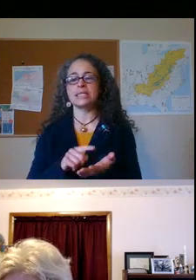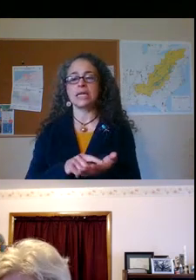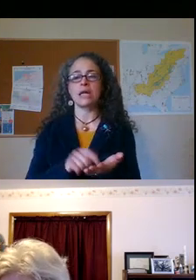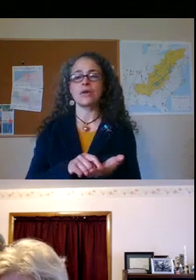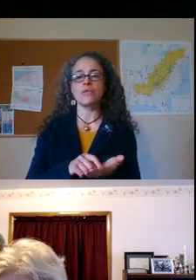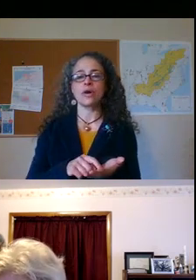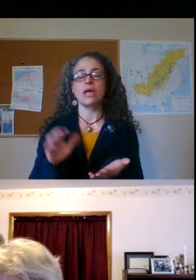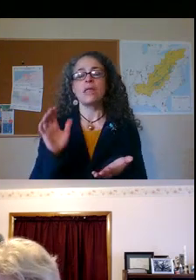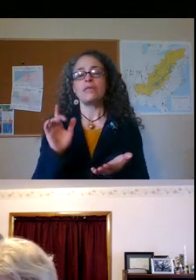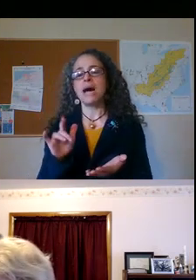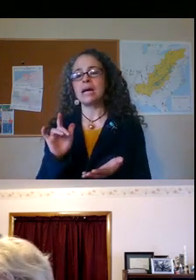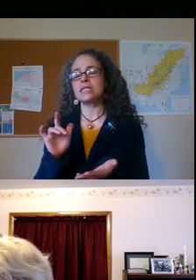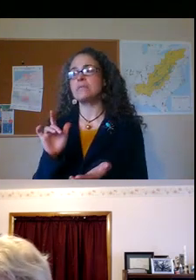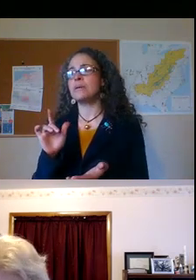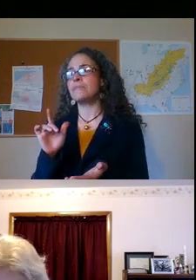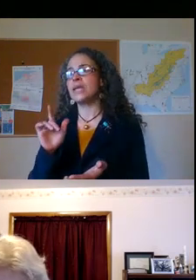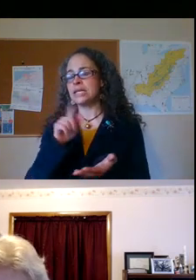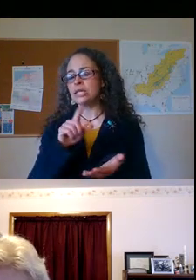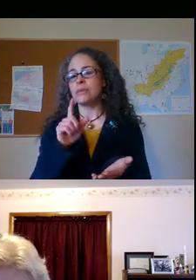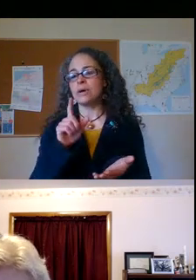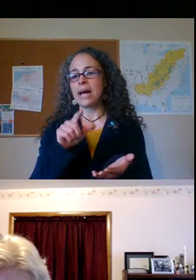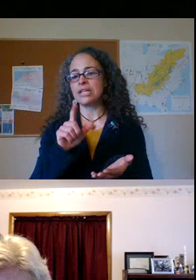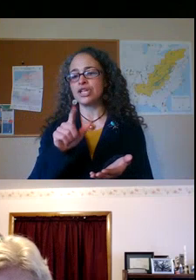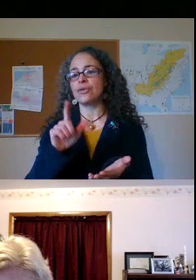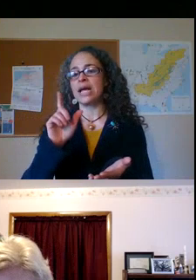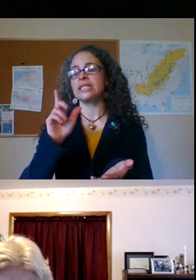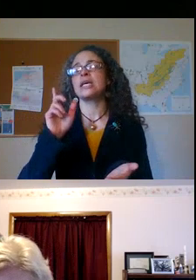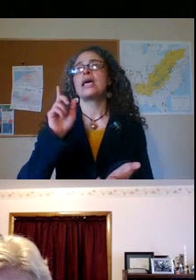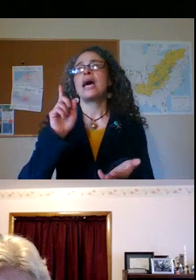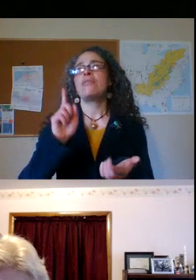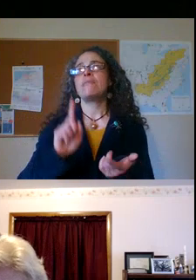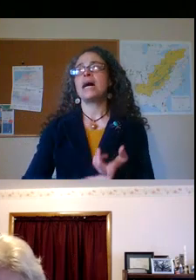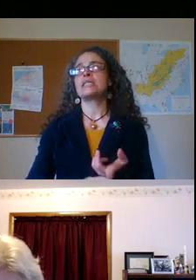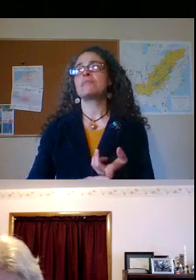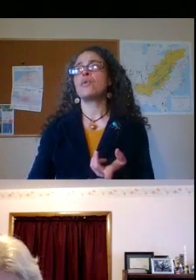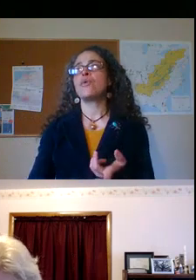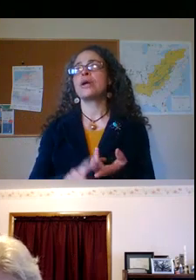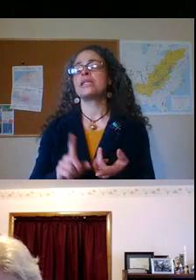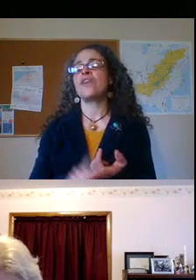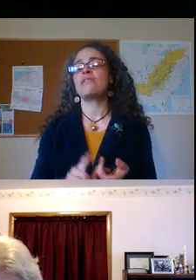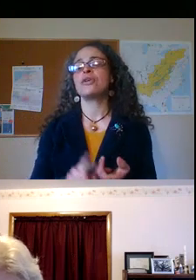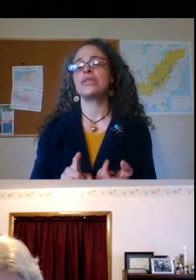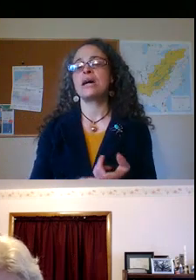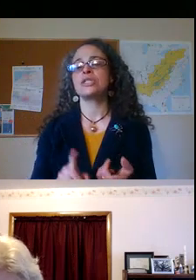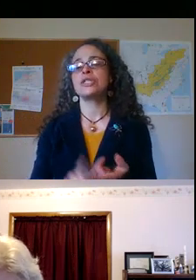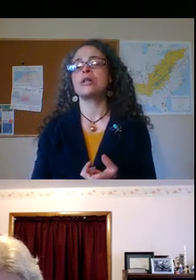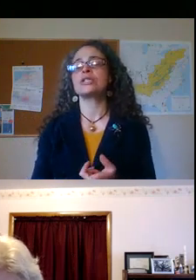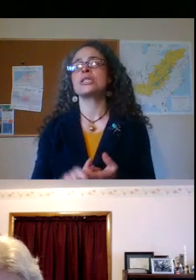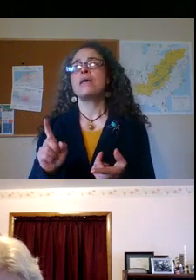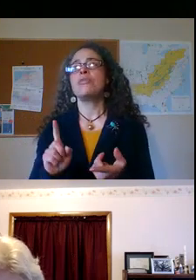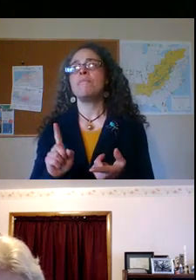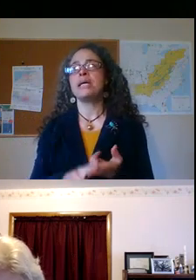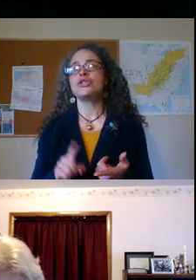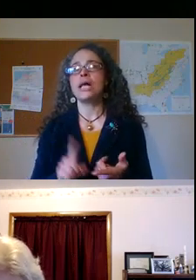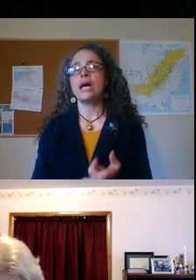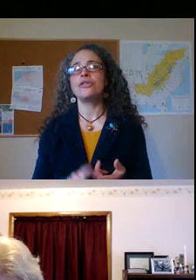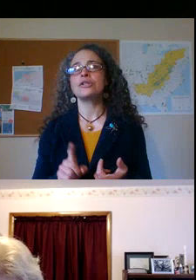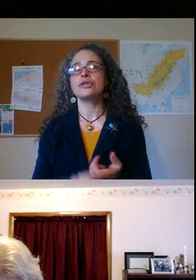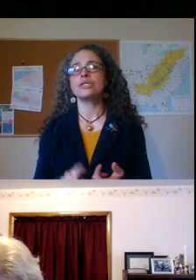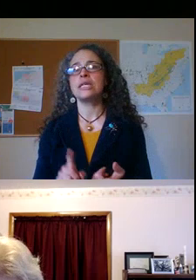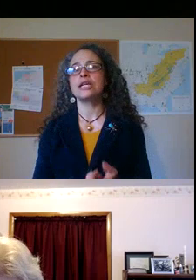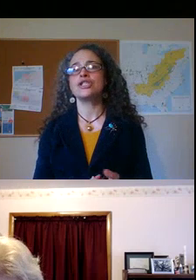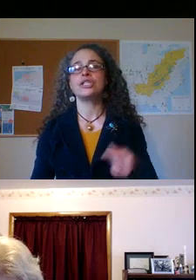because it does take a lot of work. The maximum, it is a matching grant, and the maximum award is $500,000. The